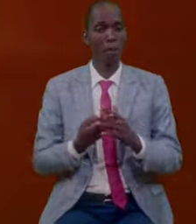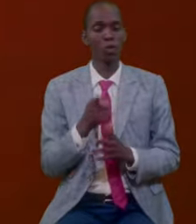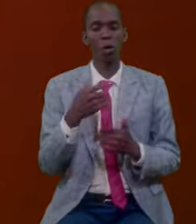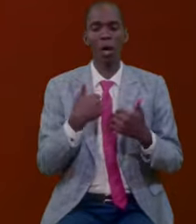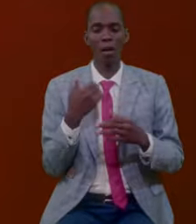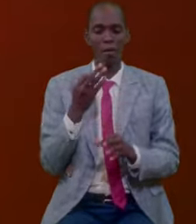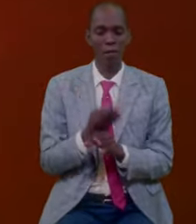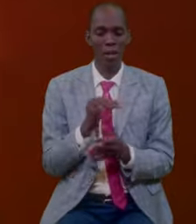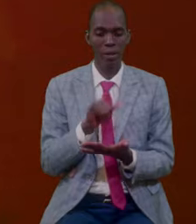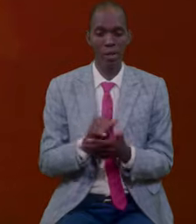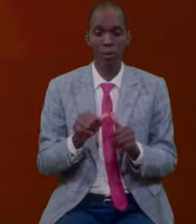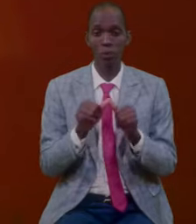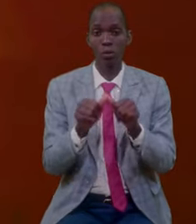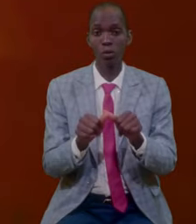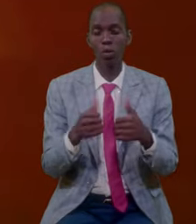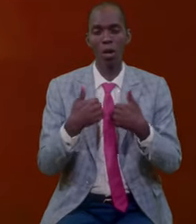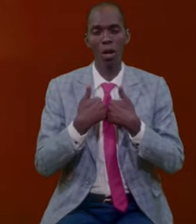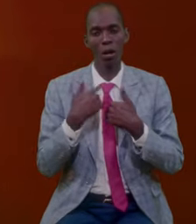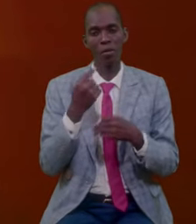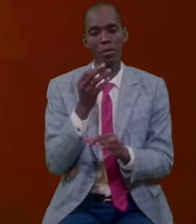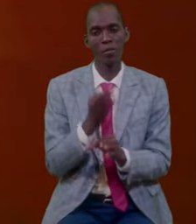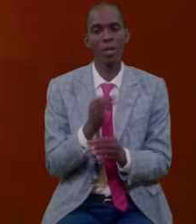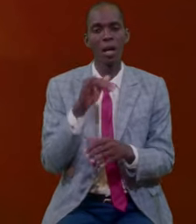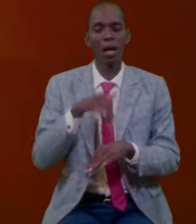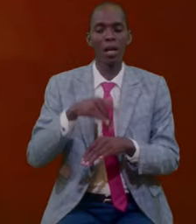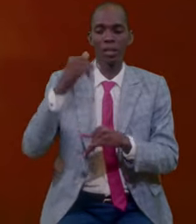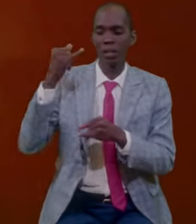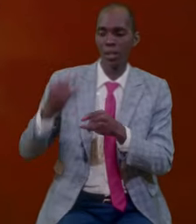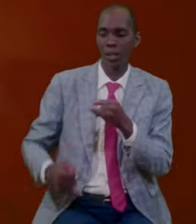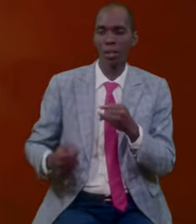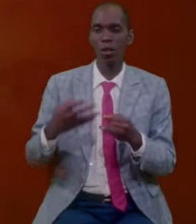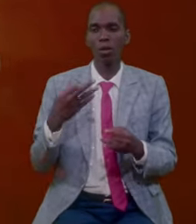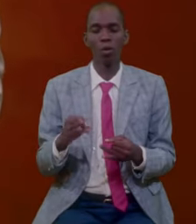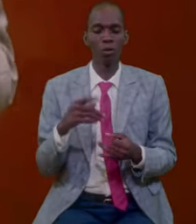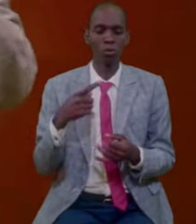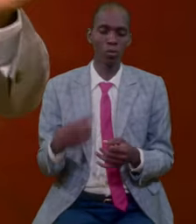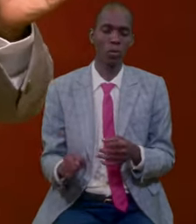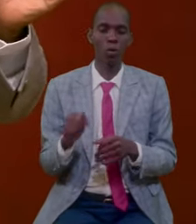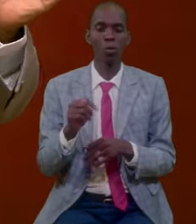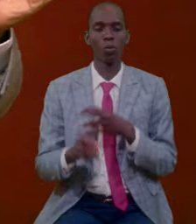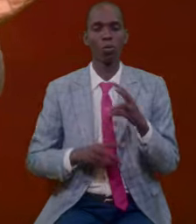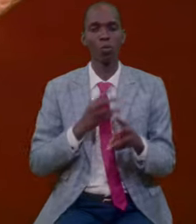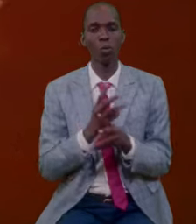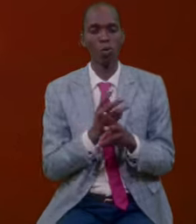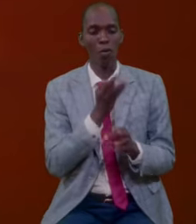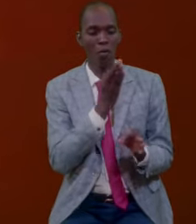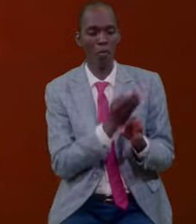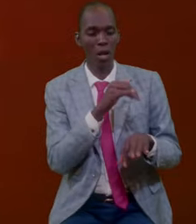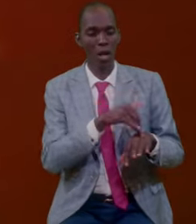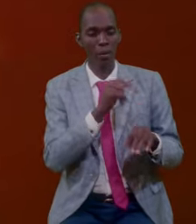continues, and you have the faith at the exit of the world. Faith